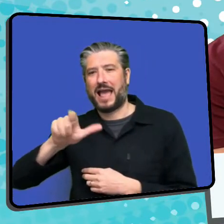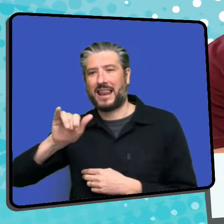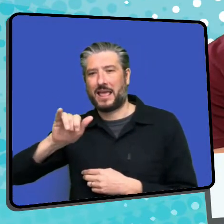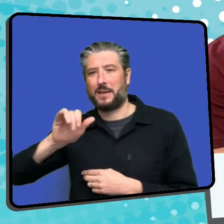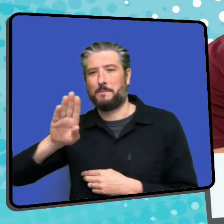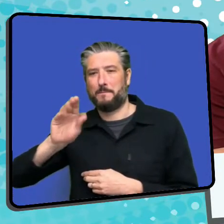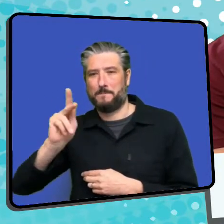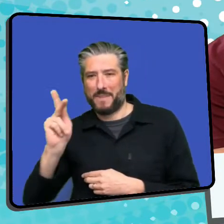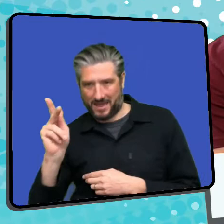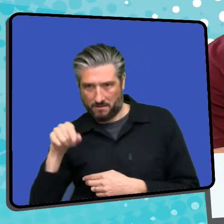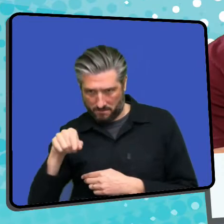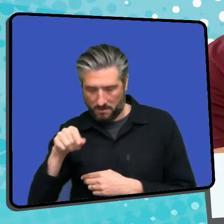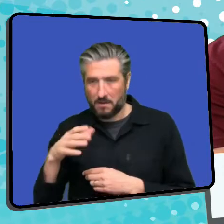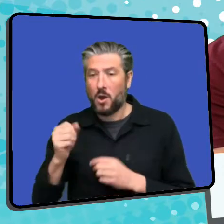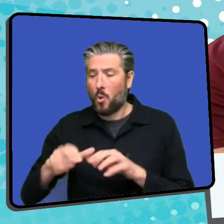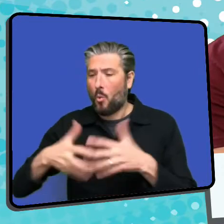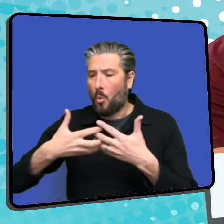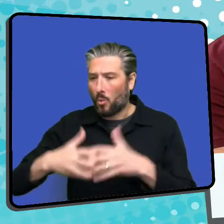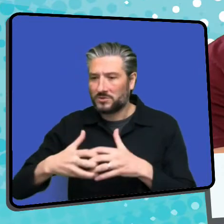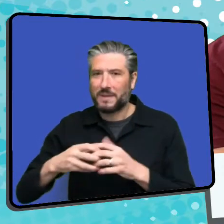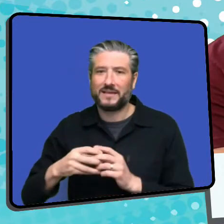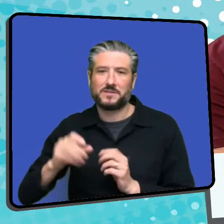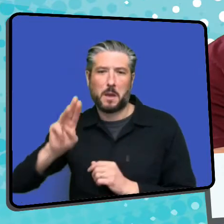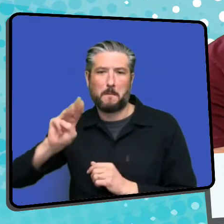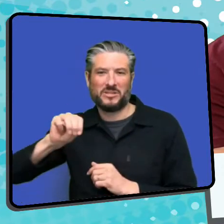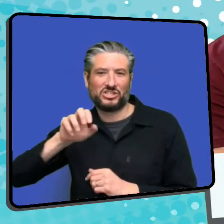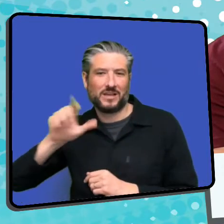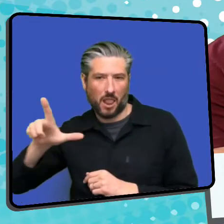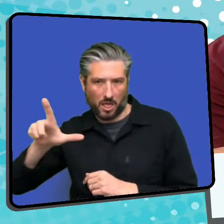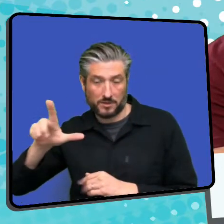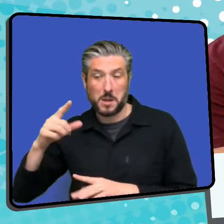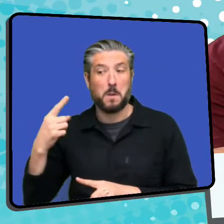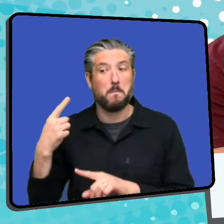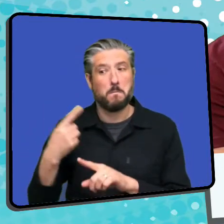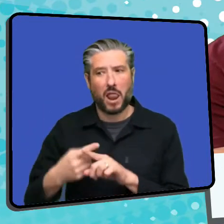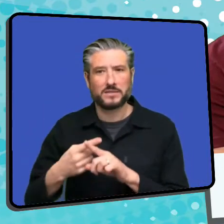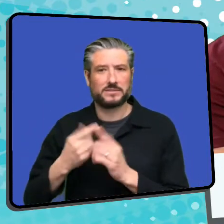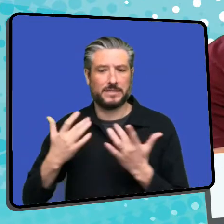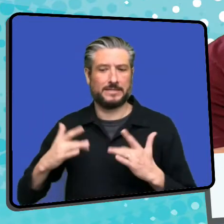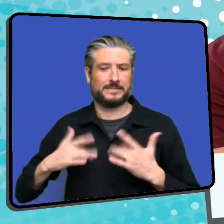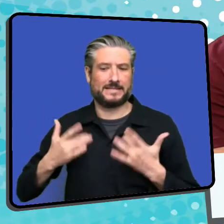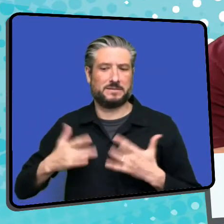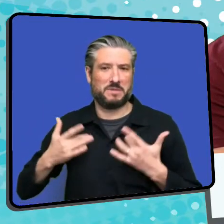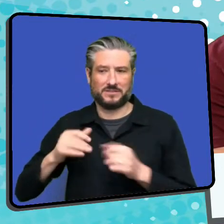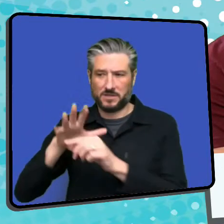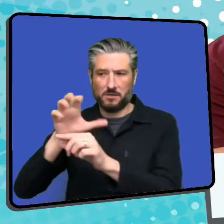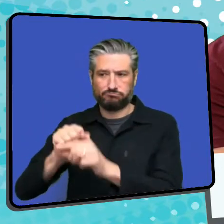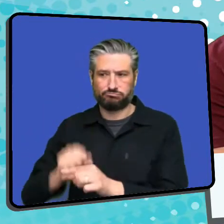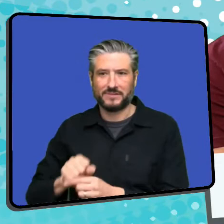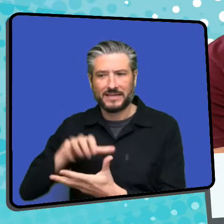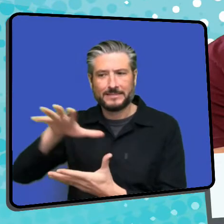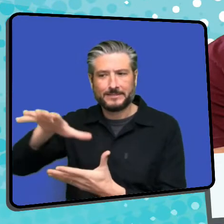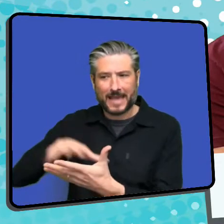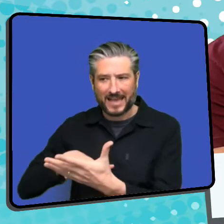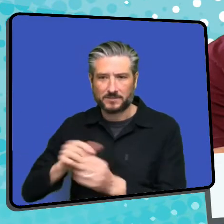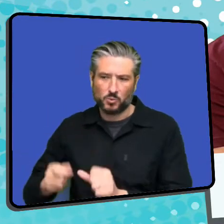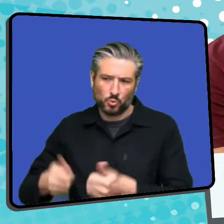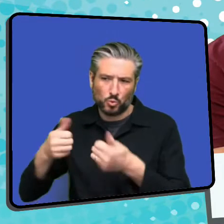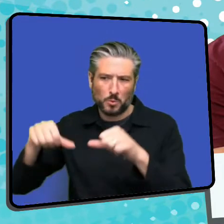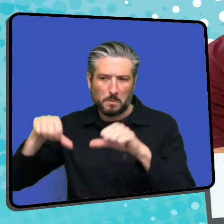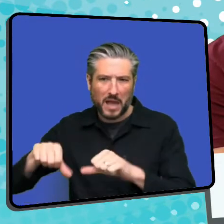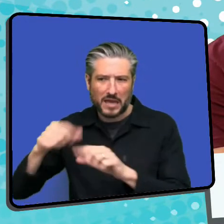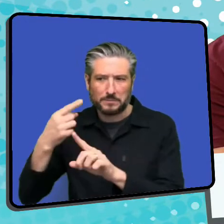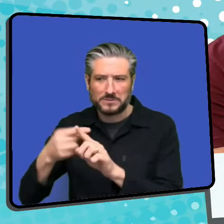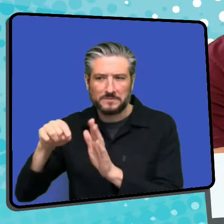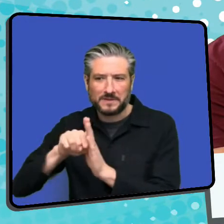Azure Machine Learning, as well as discover sentiment in text with the Text Analytics API. So go learn, go use these